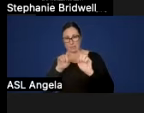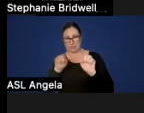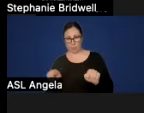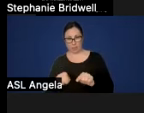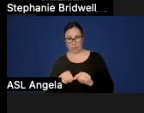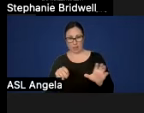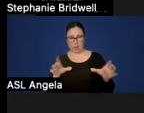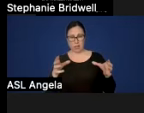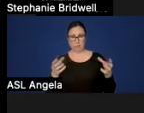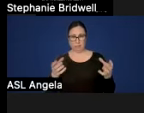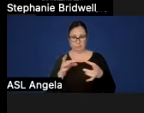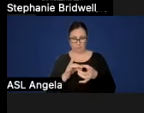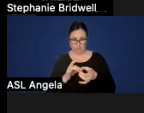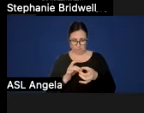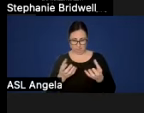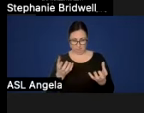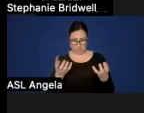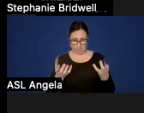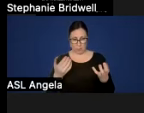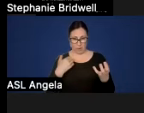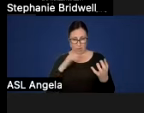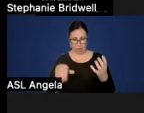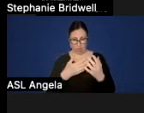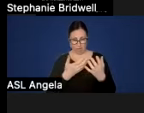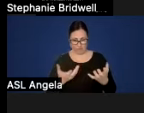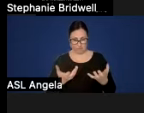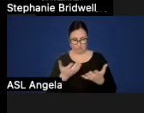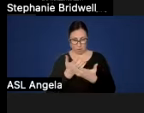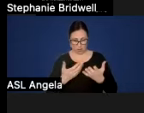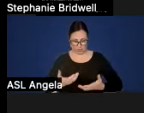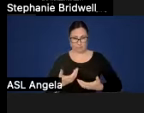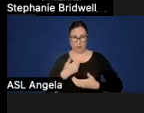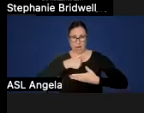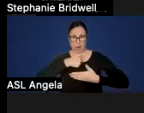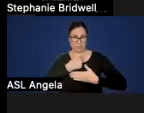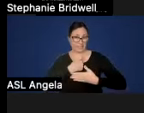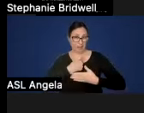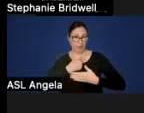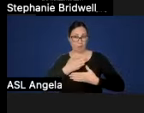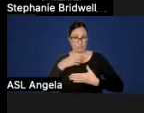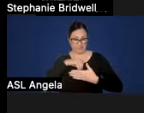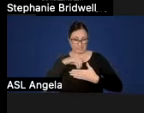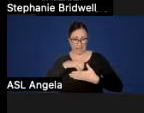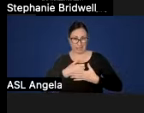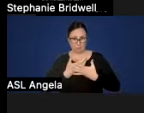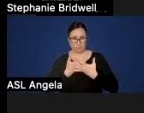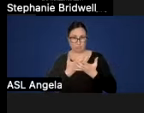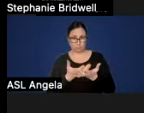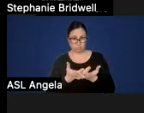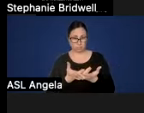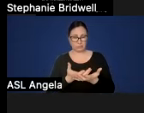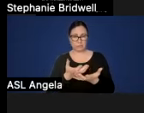we need all of these, we have all of these parts of ourselves, we're whole beings. The same can be said for what's needed from a